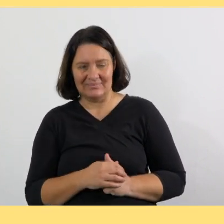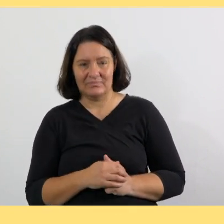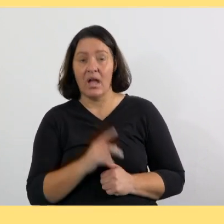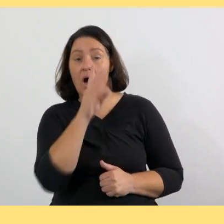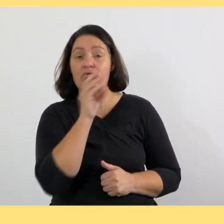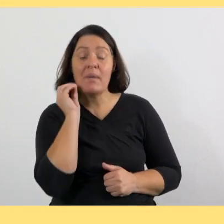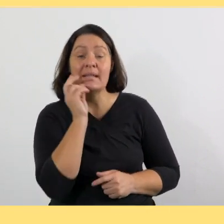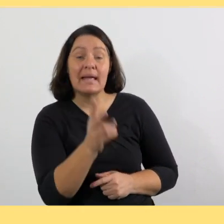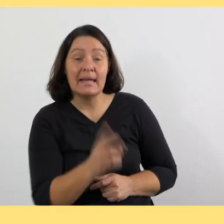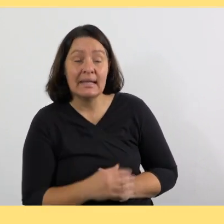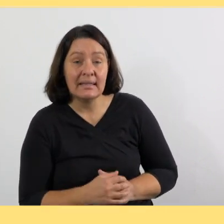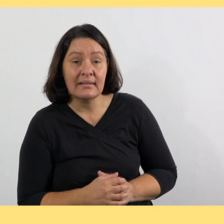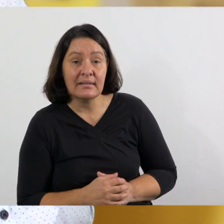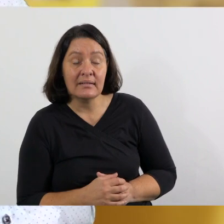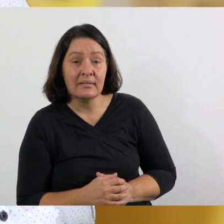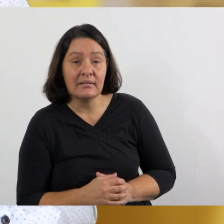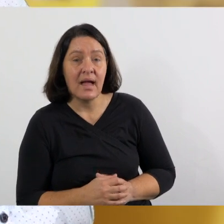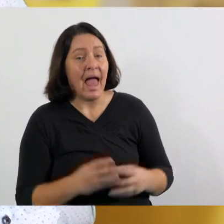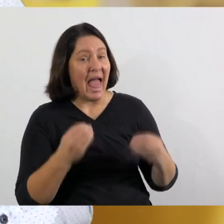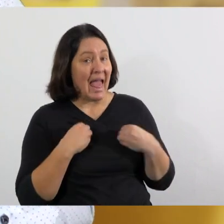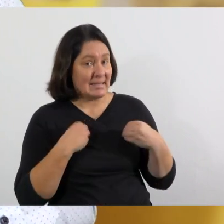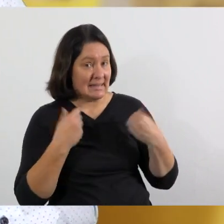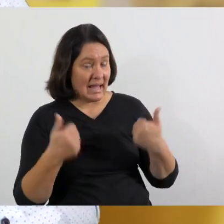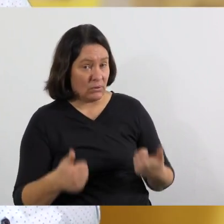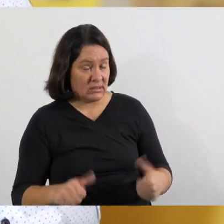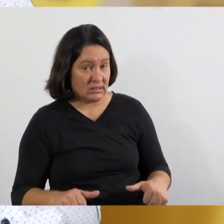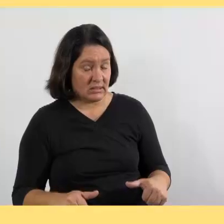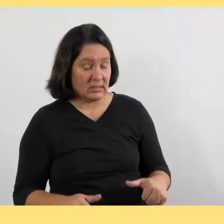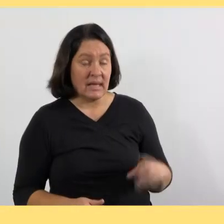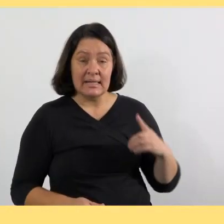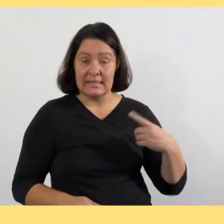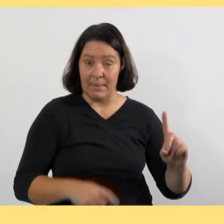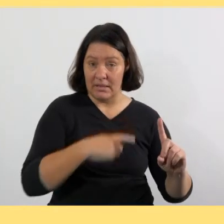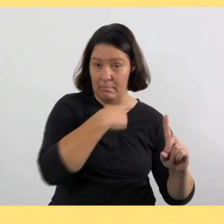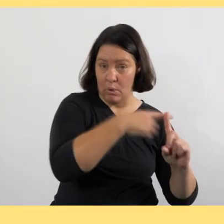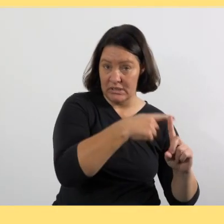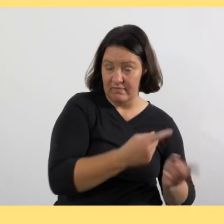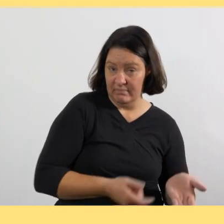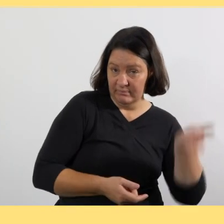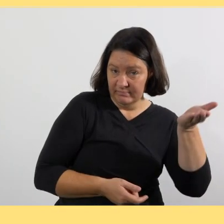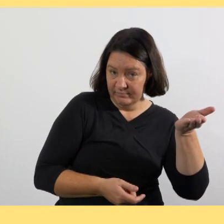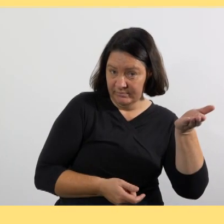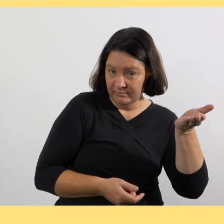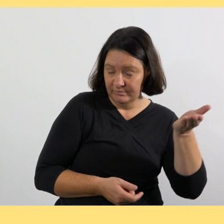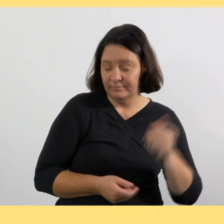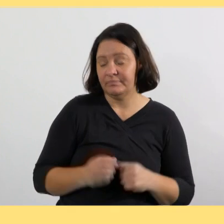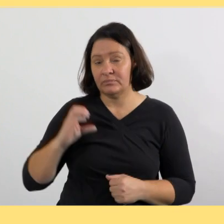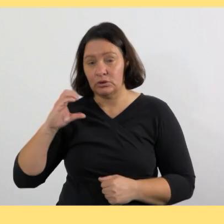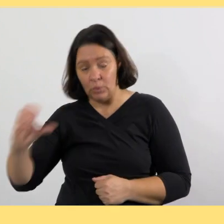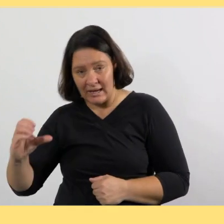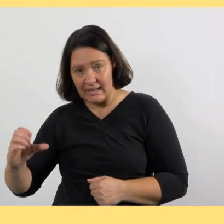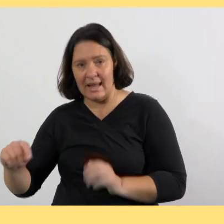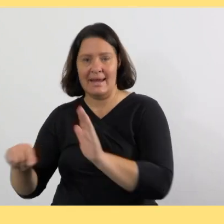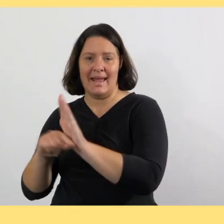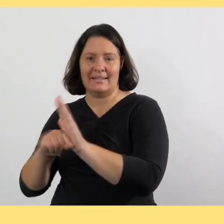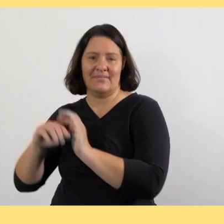control. I'll remind you again, this is an asset account. On the debit, it increases. On